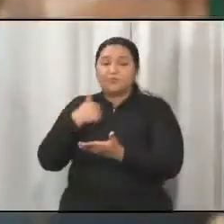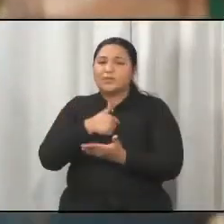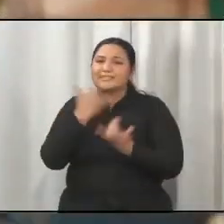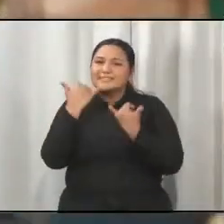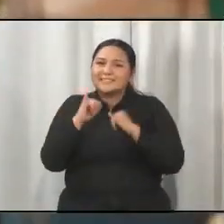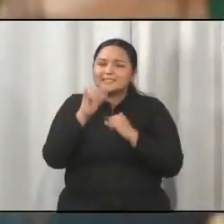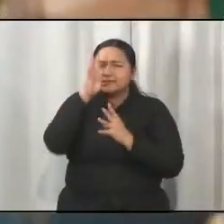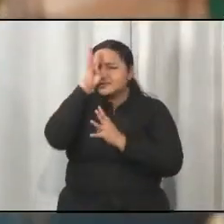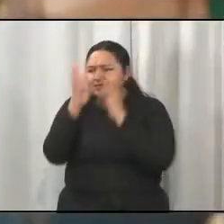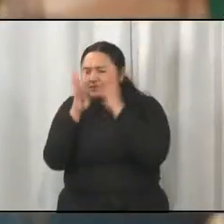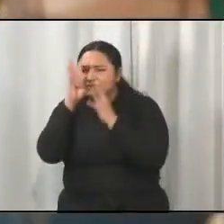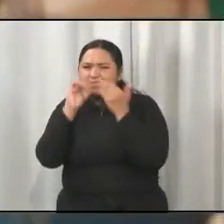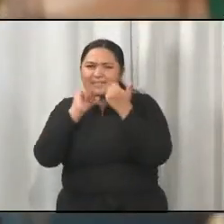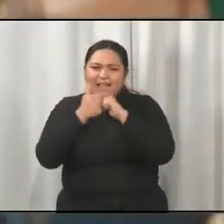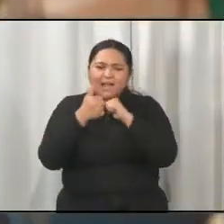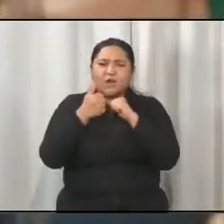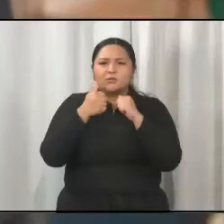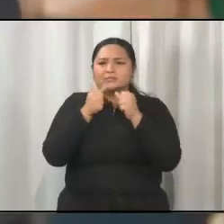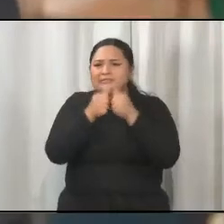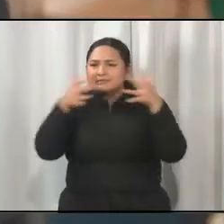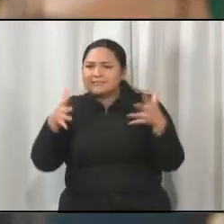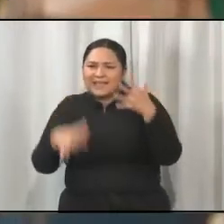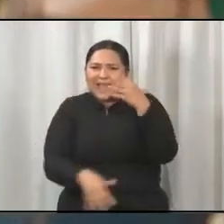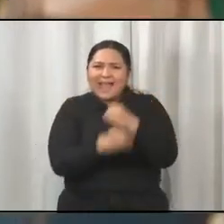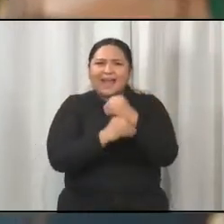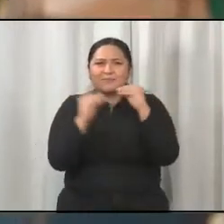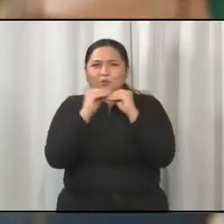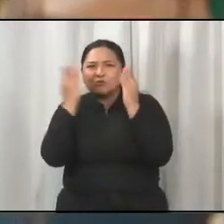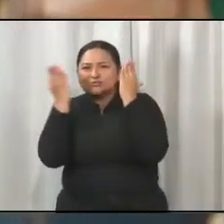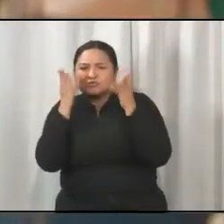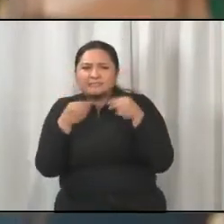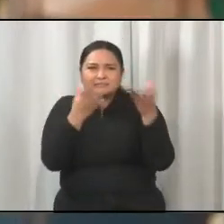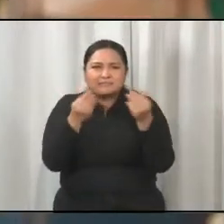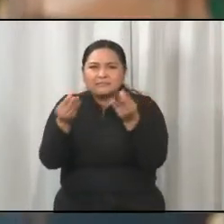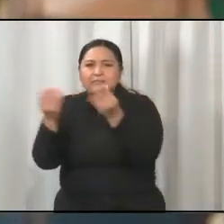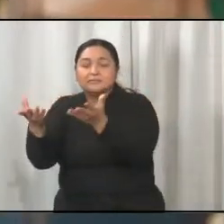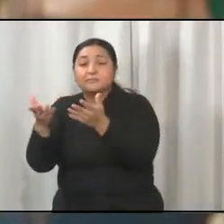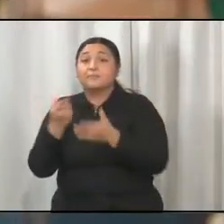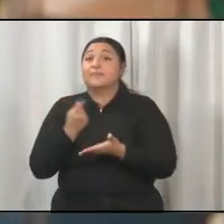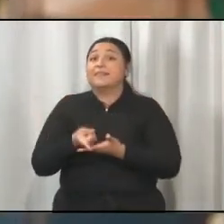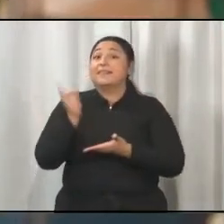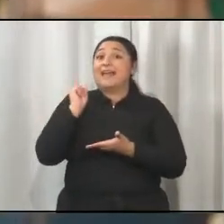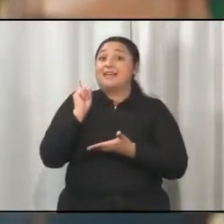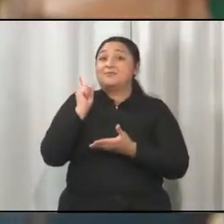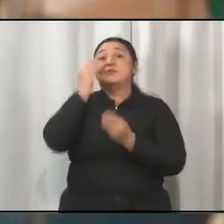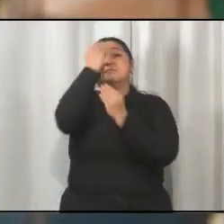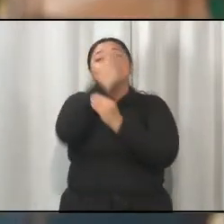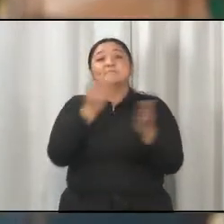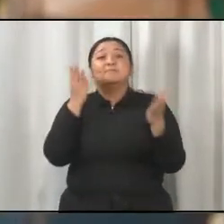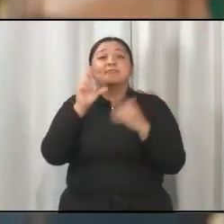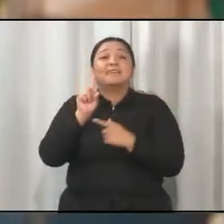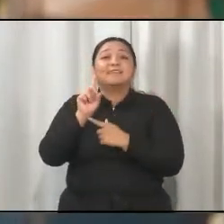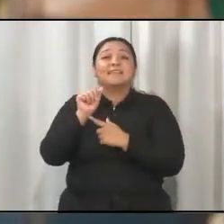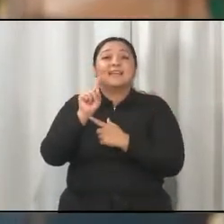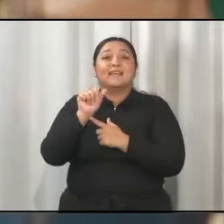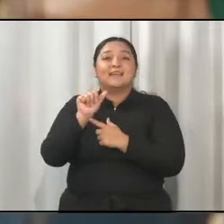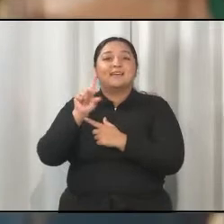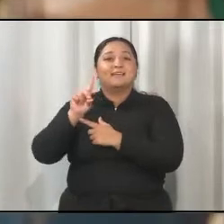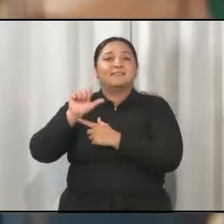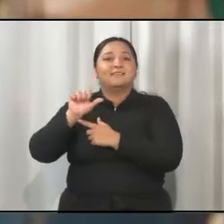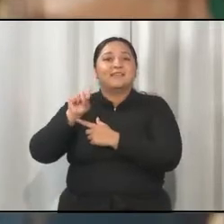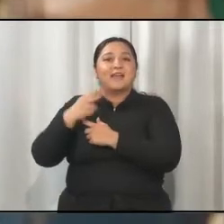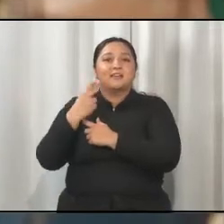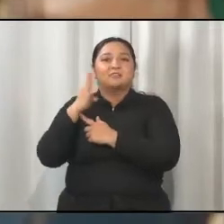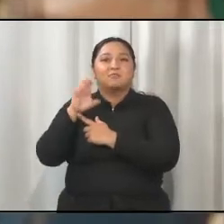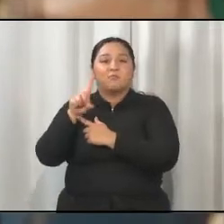ways to expand our capacity. At last week's update with the data dashboard, we were told that the